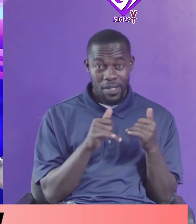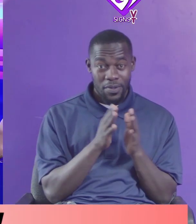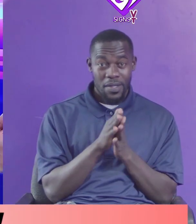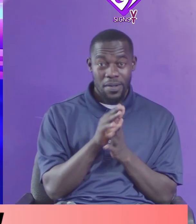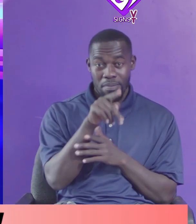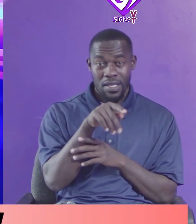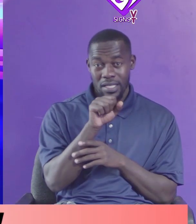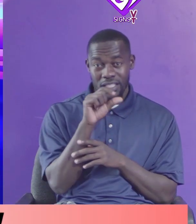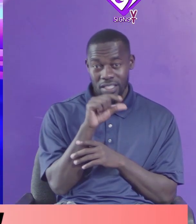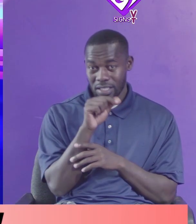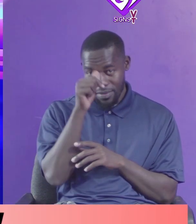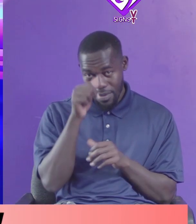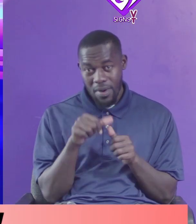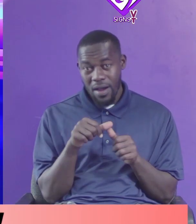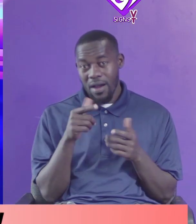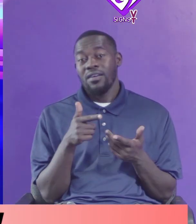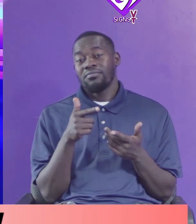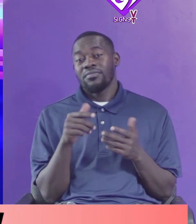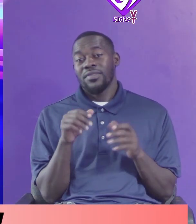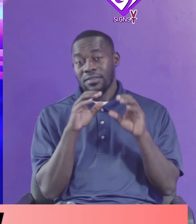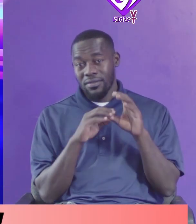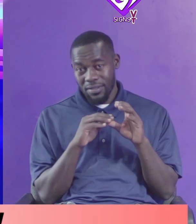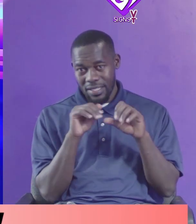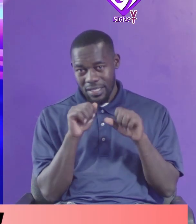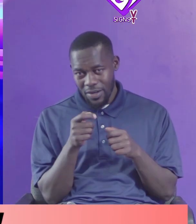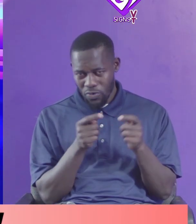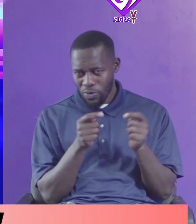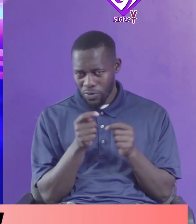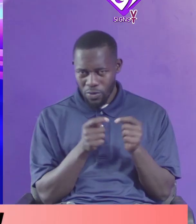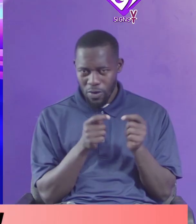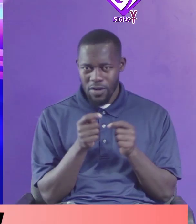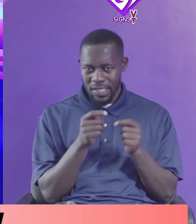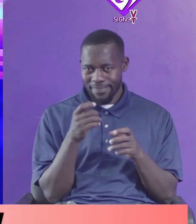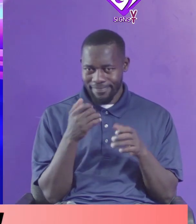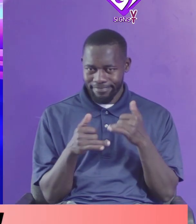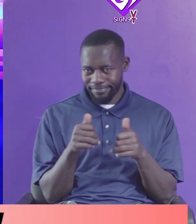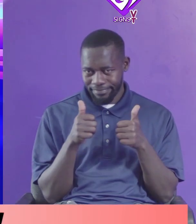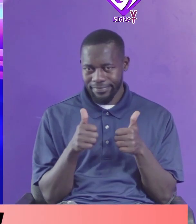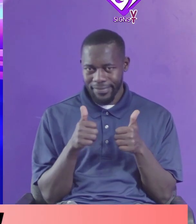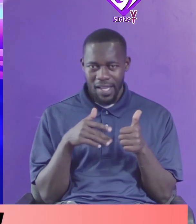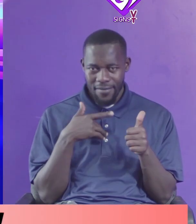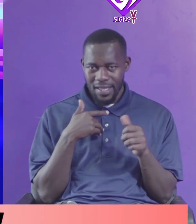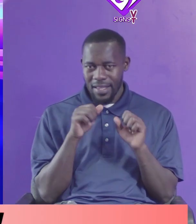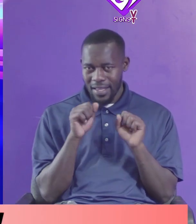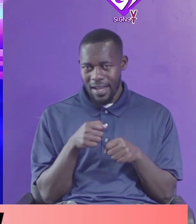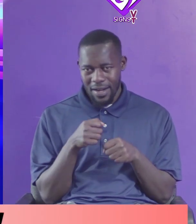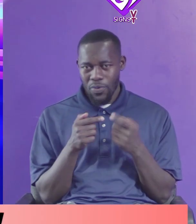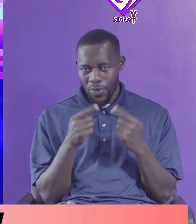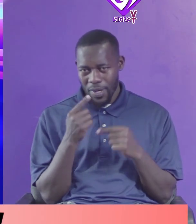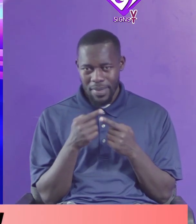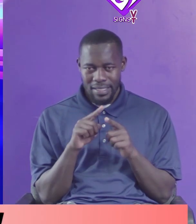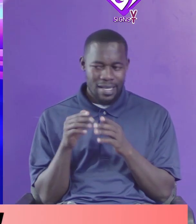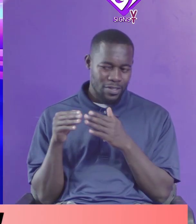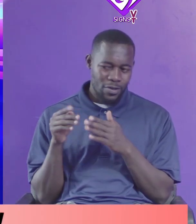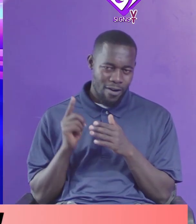PSG, Barcelona. Yeah. Like they were able to contain some big teams. Right. So I just feel like they can still do that, but I also feel like